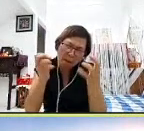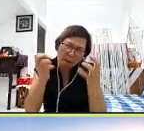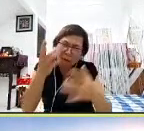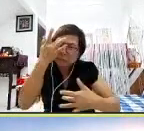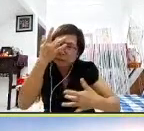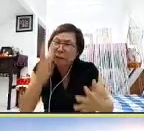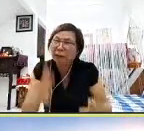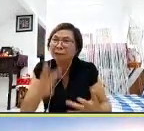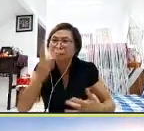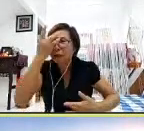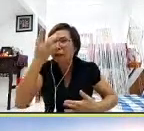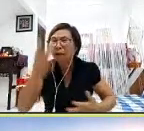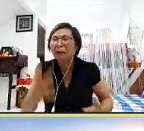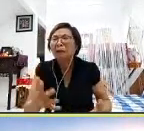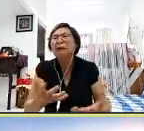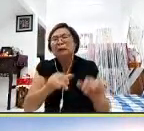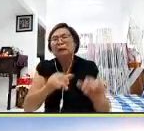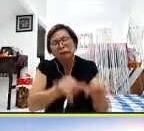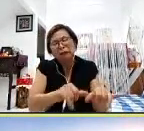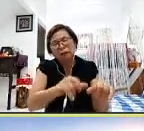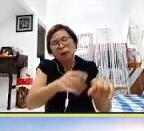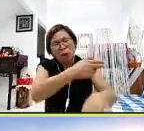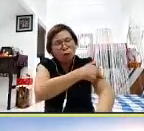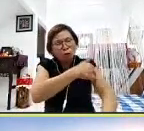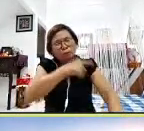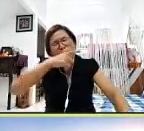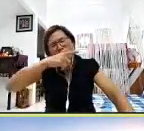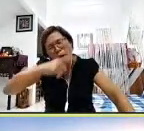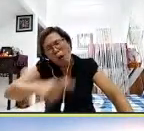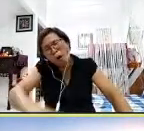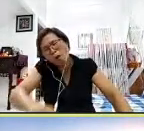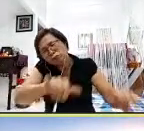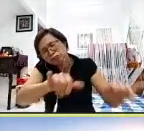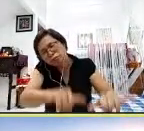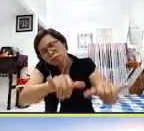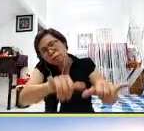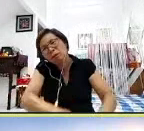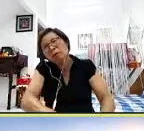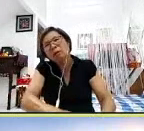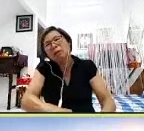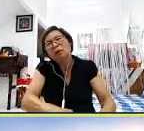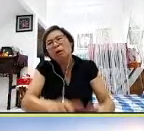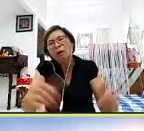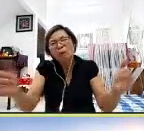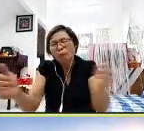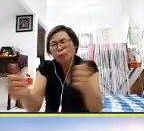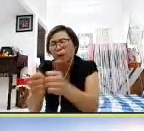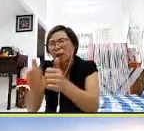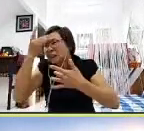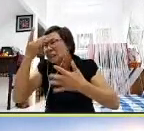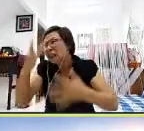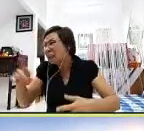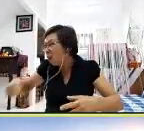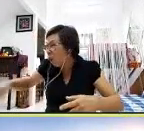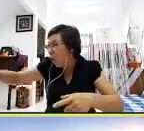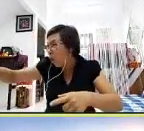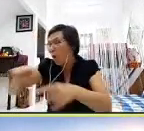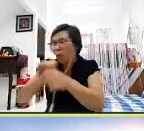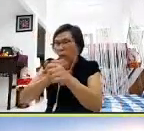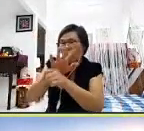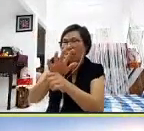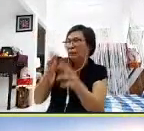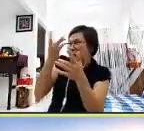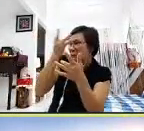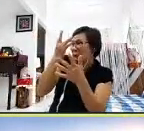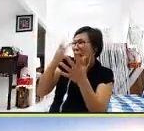so long in the hospital, you stay in the open ward with all the patients with COVID, you actually feel